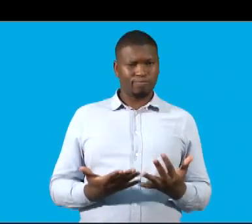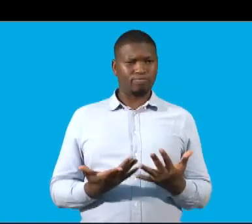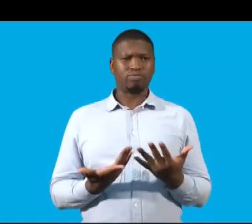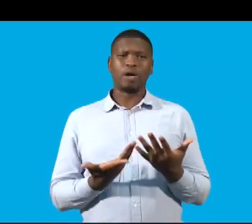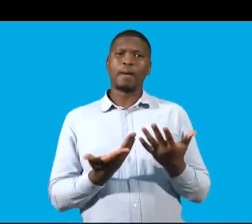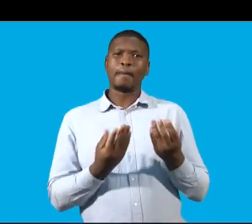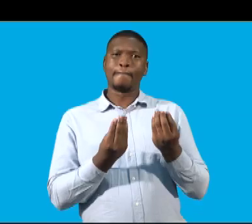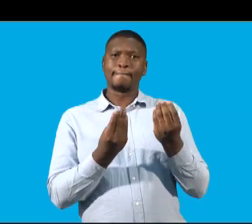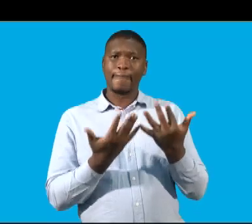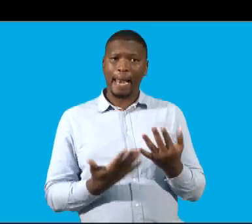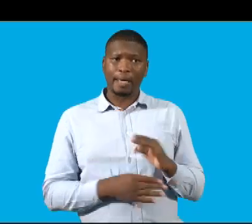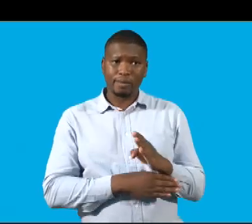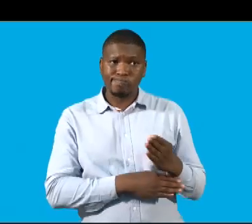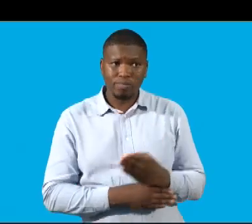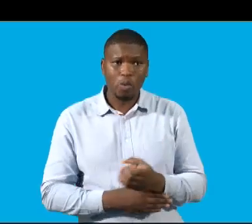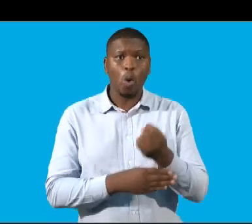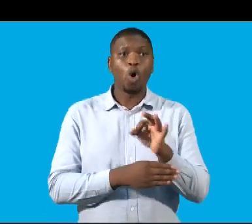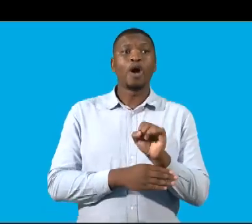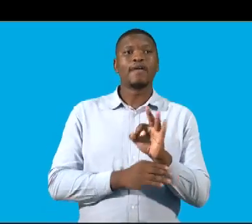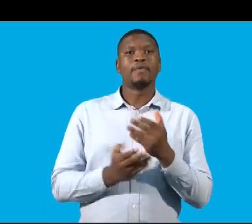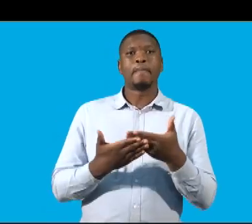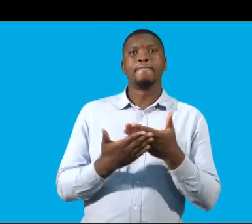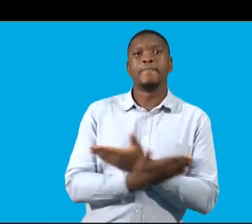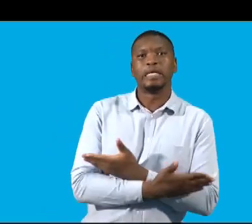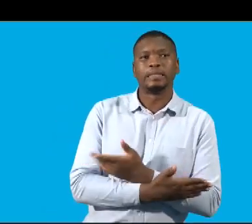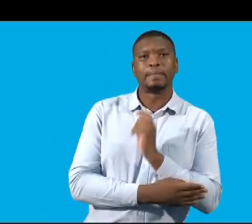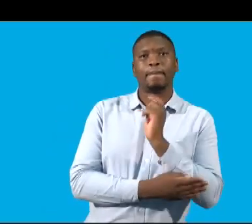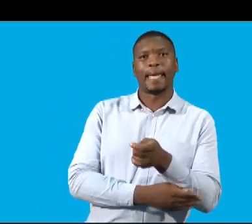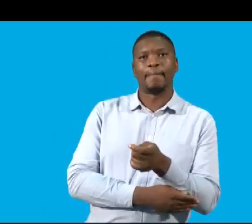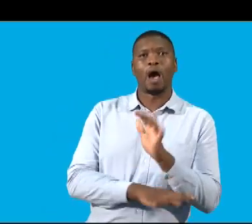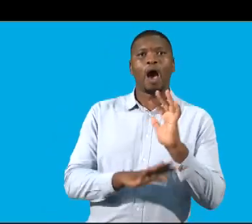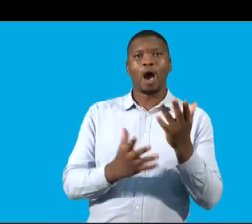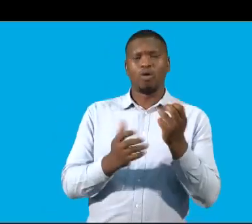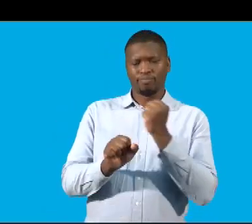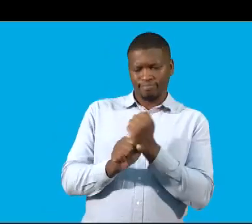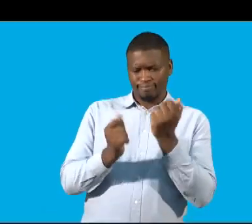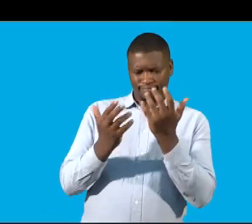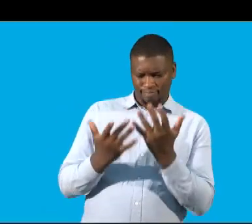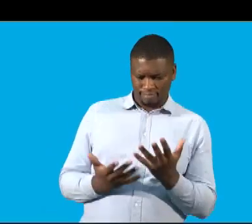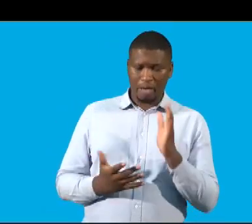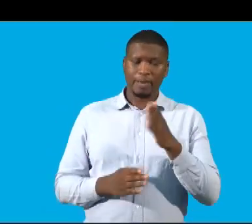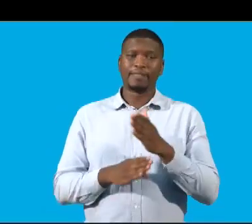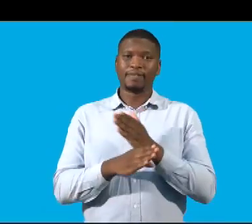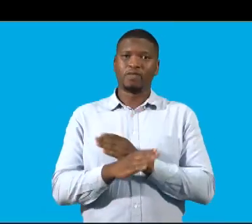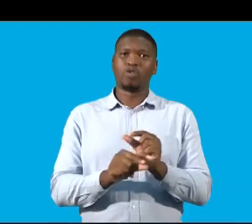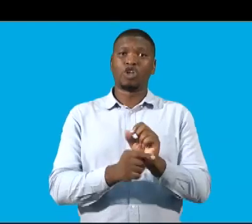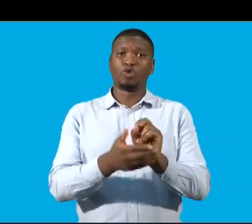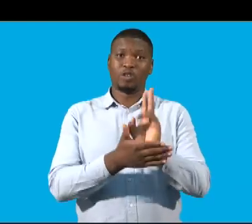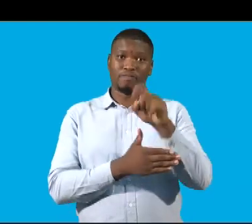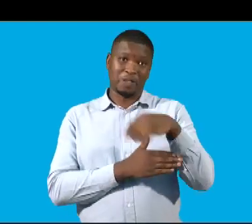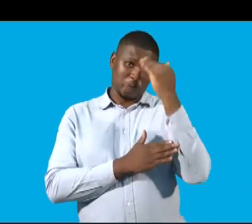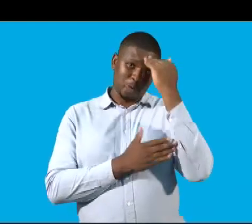how to calculate annuities if they are missed payments. So those are things that you should know from grade